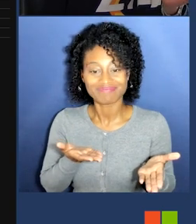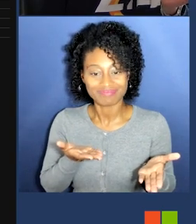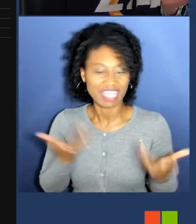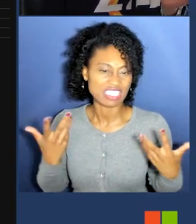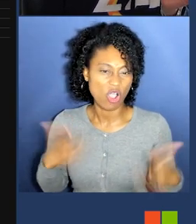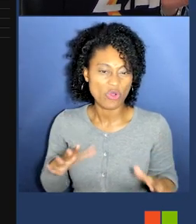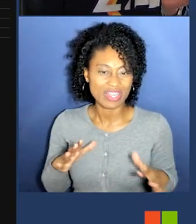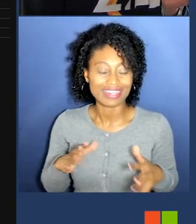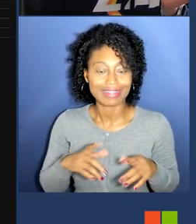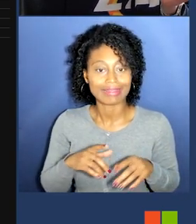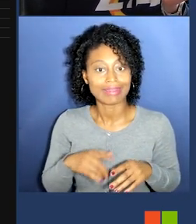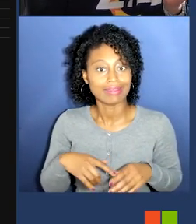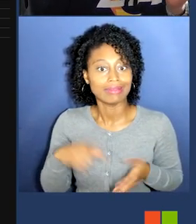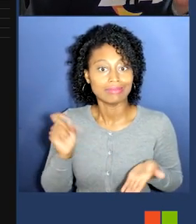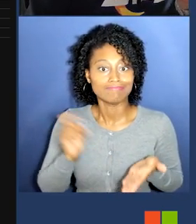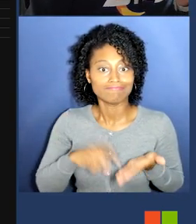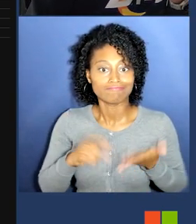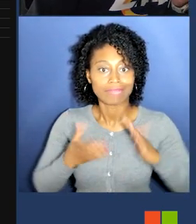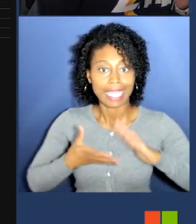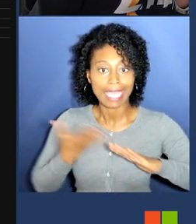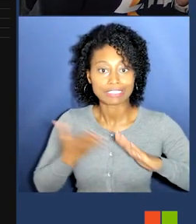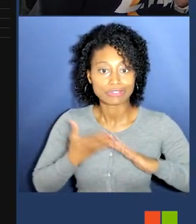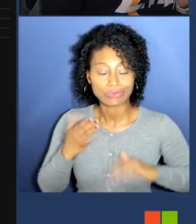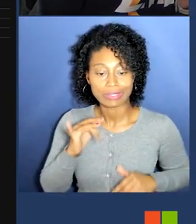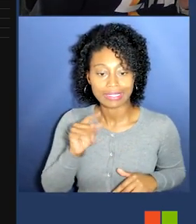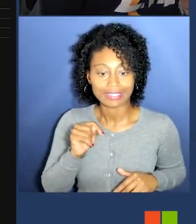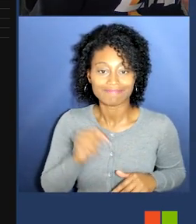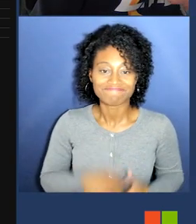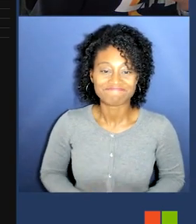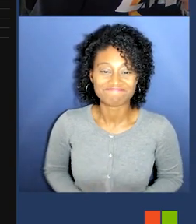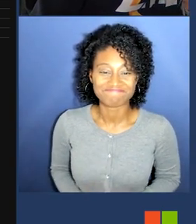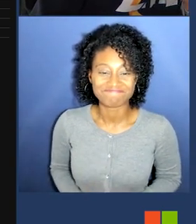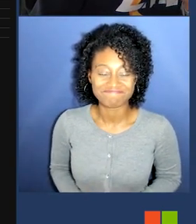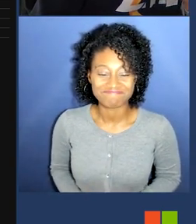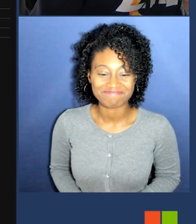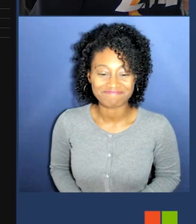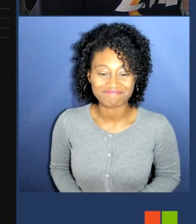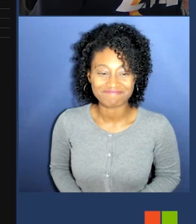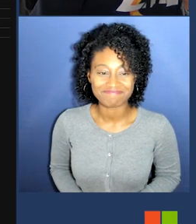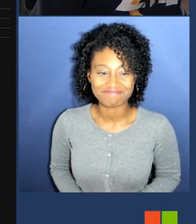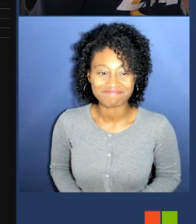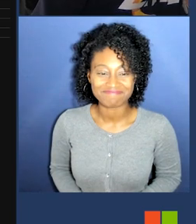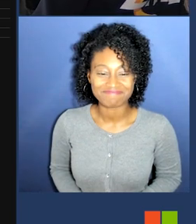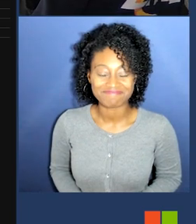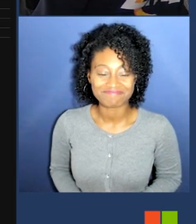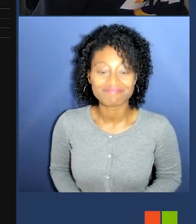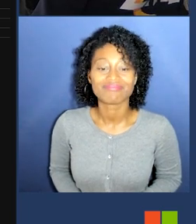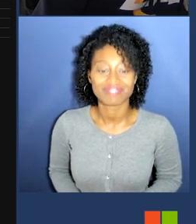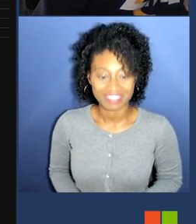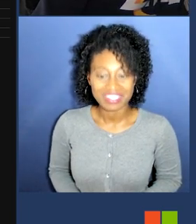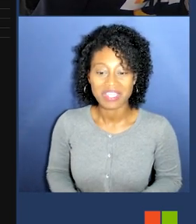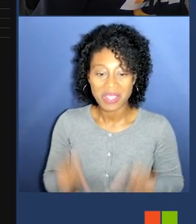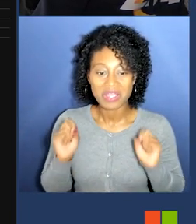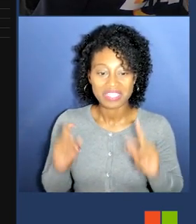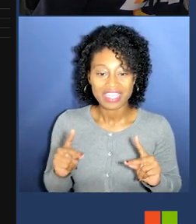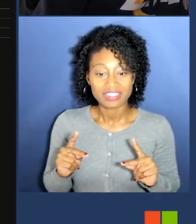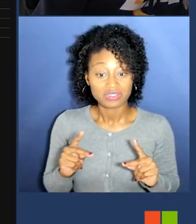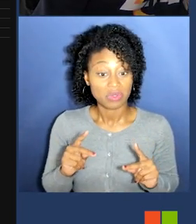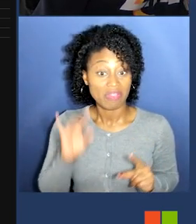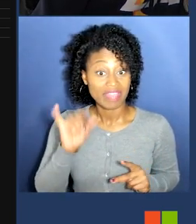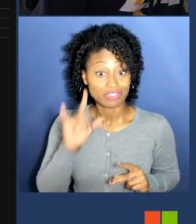this, prepared this demo, obviously. Okay, so this is how an event looks